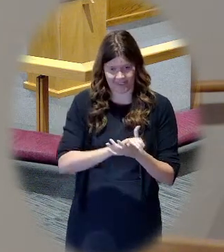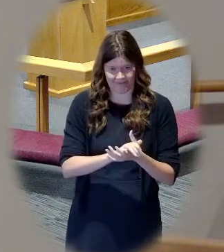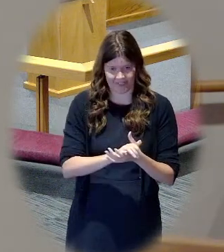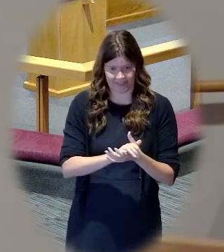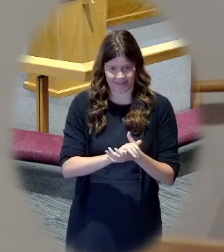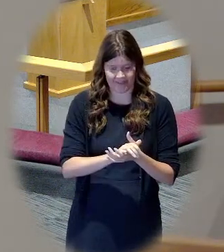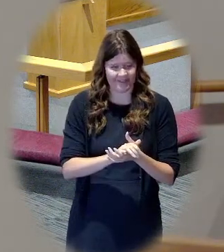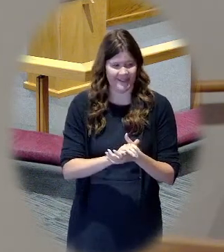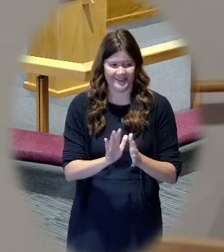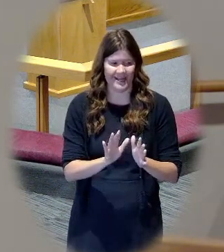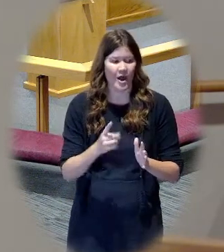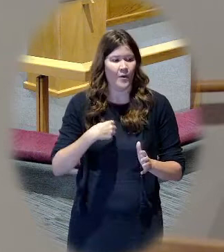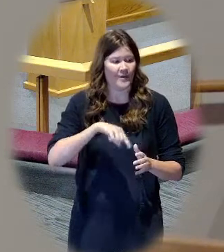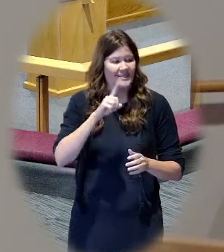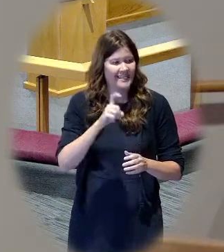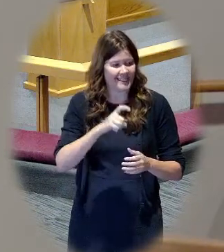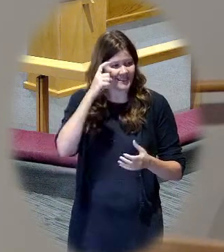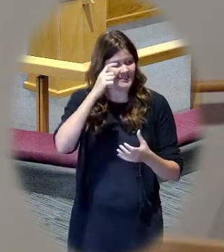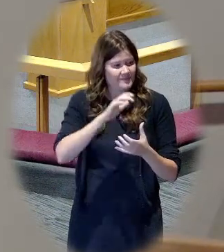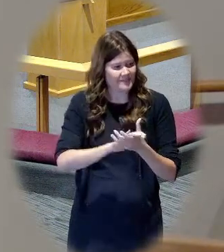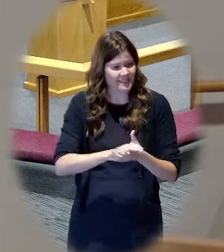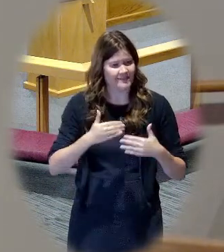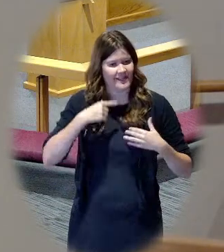forgiveness of sins, don't believe.